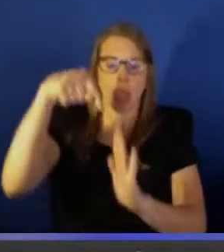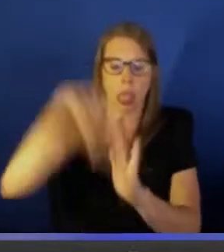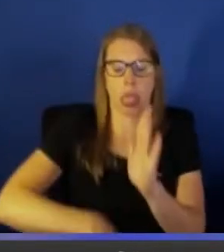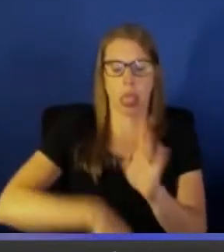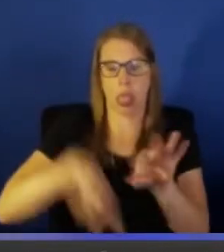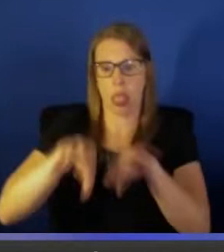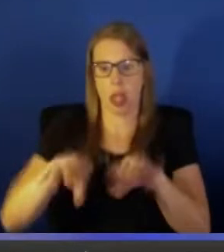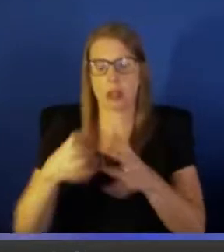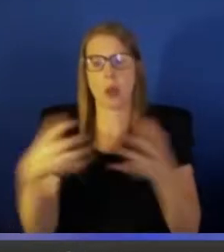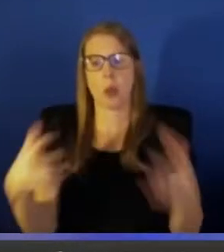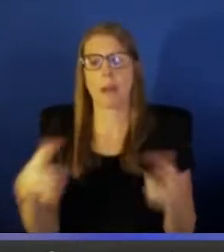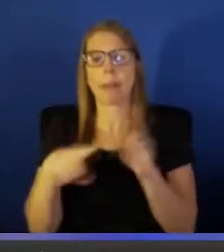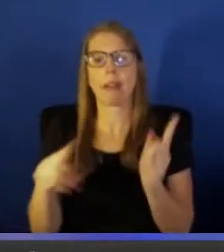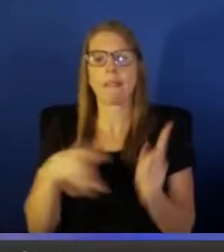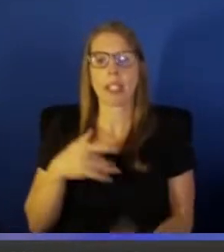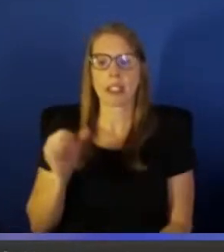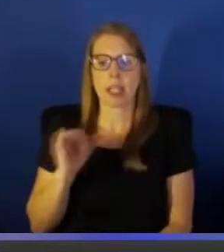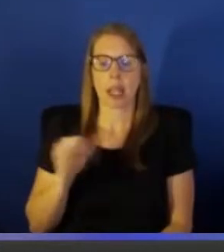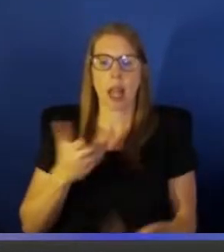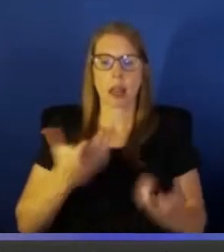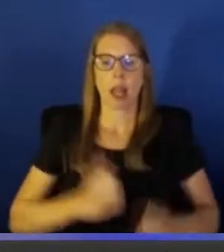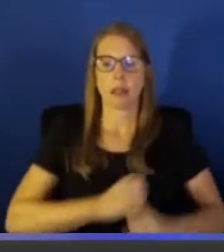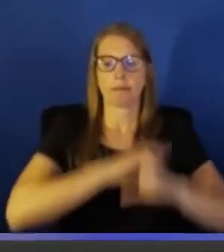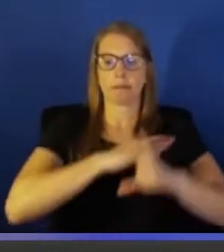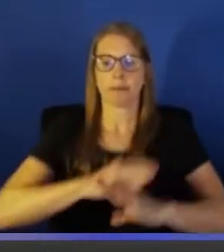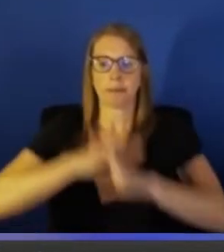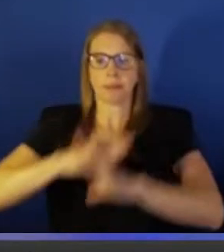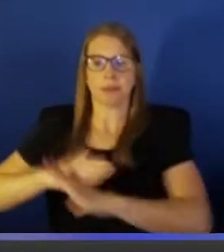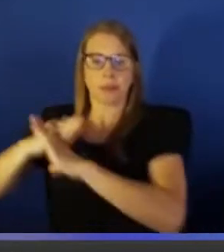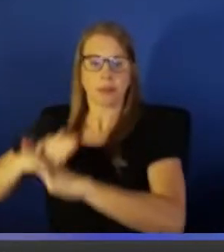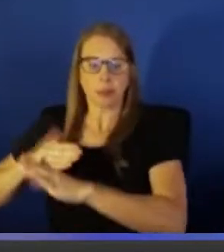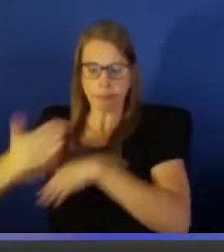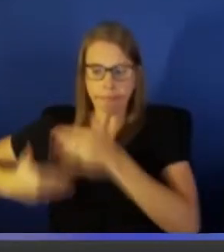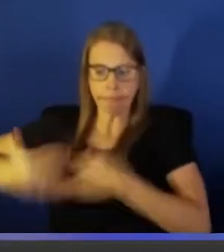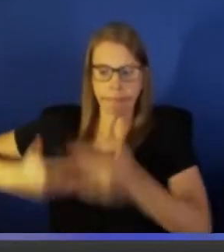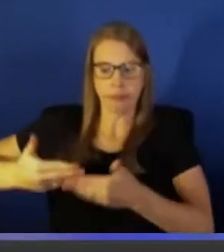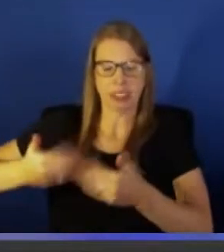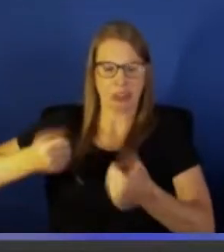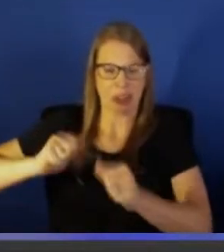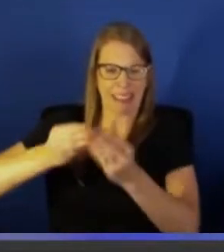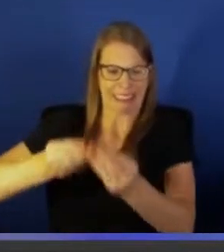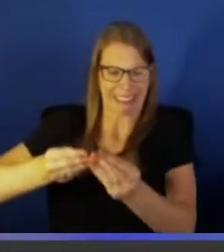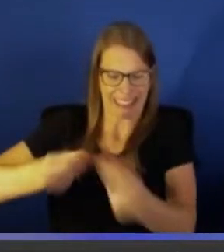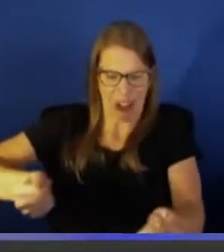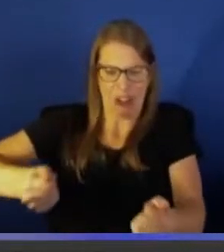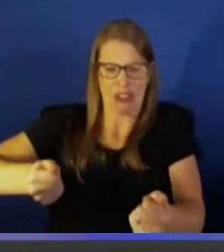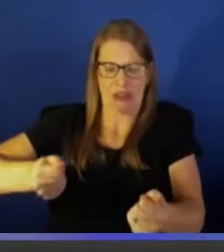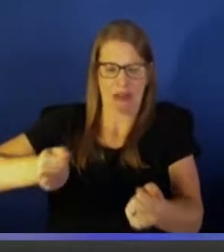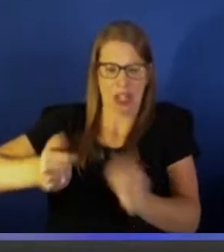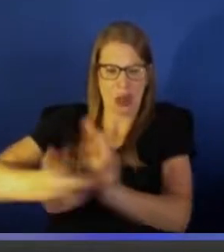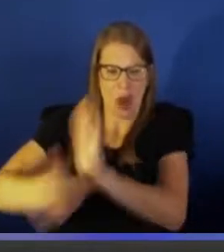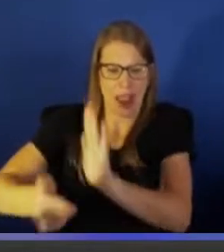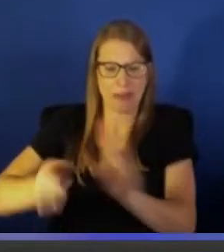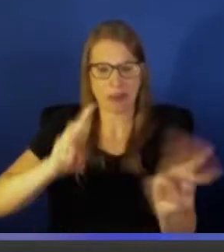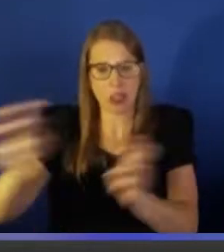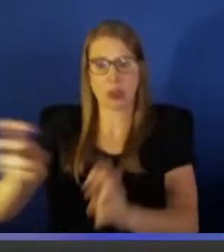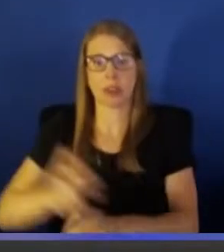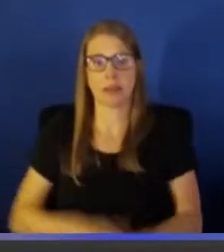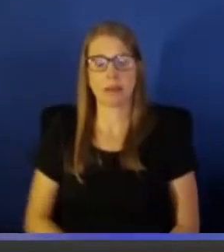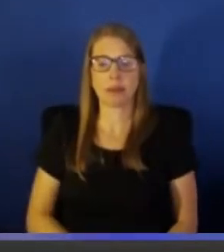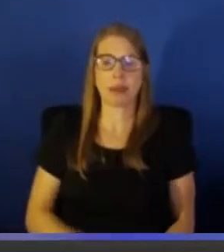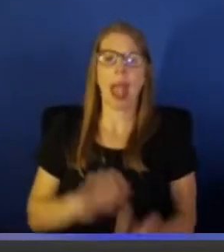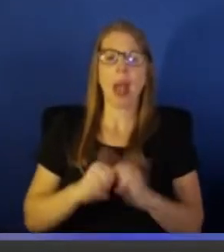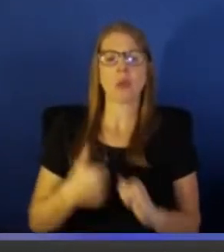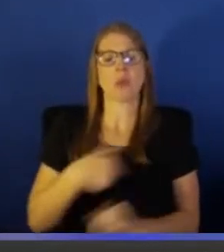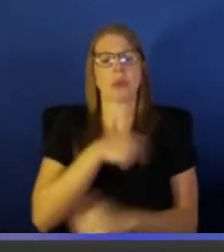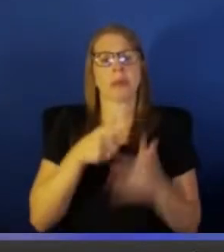feel like a lot of roadblocks get put up along the way to try to make that happen. How do you manage that, and how do we even begin to help make